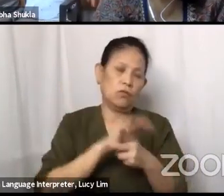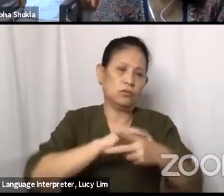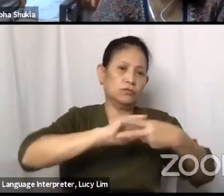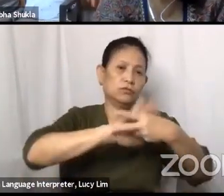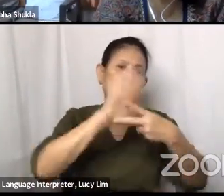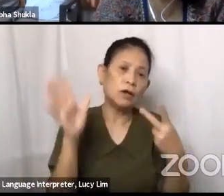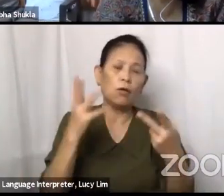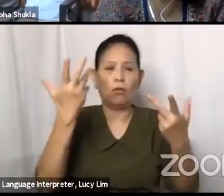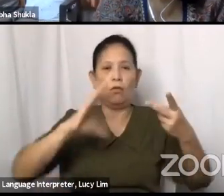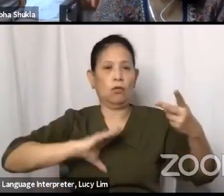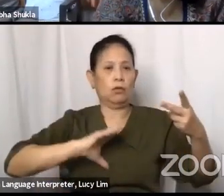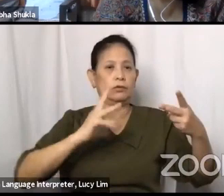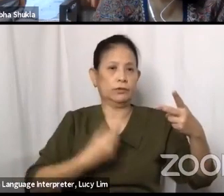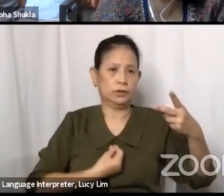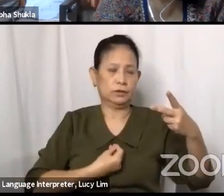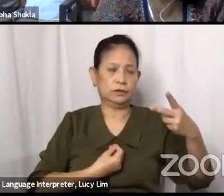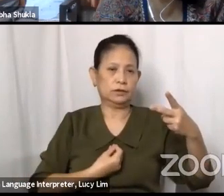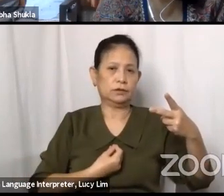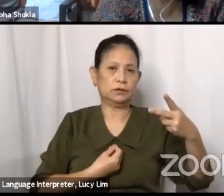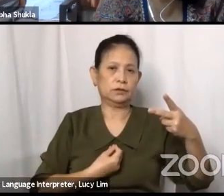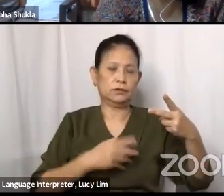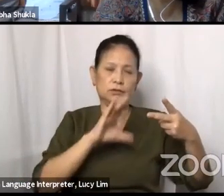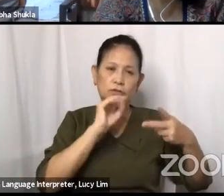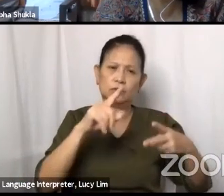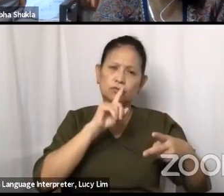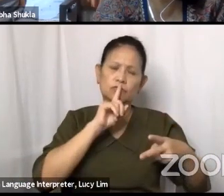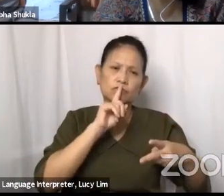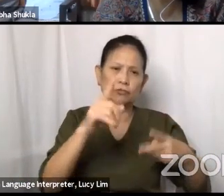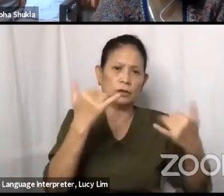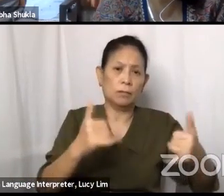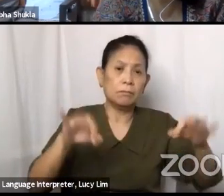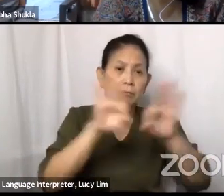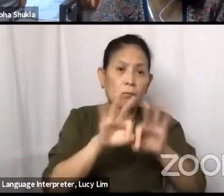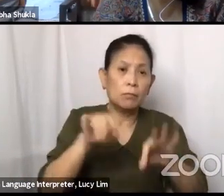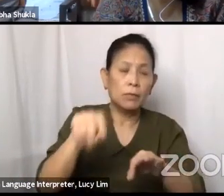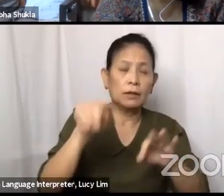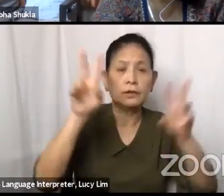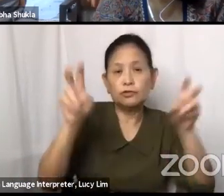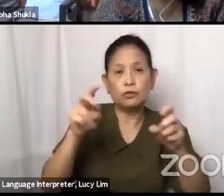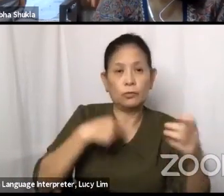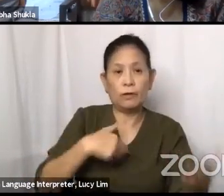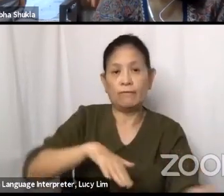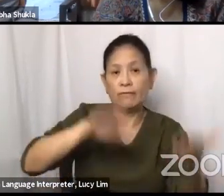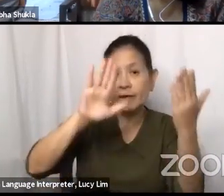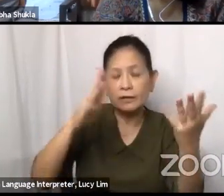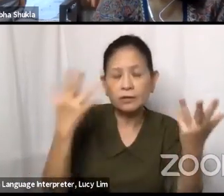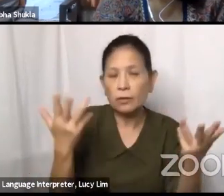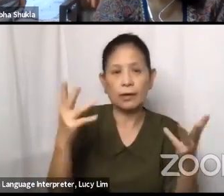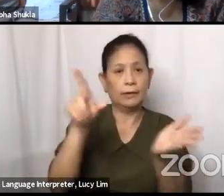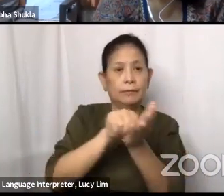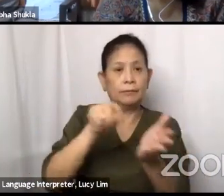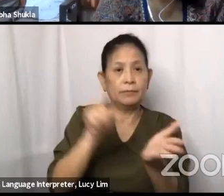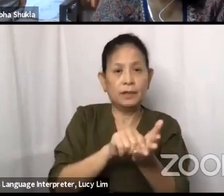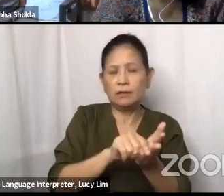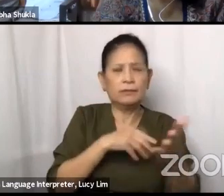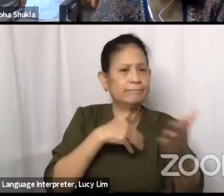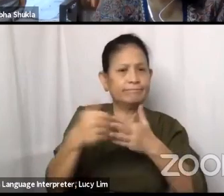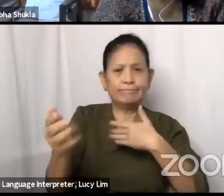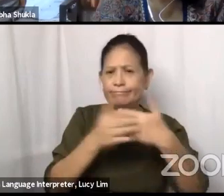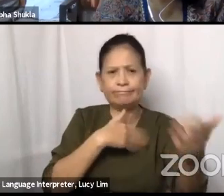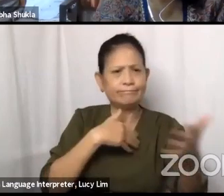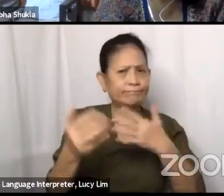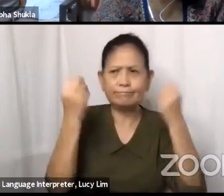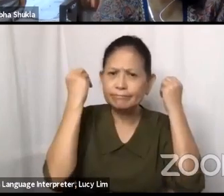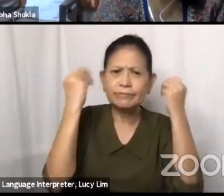transgender people. It's a very prominent issue right now what we are facing, because media, no matter how many times we try to like